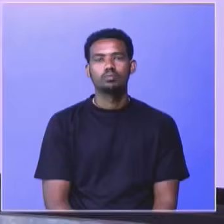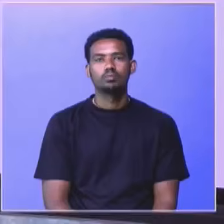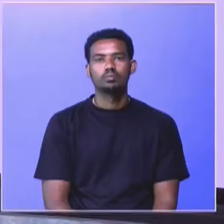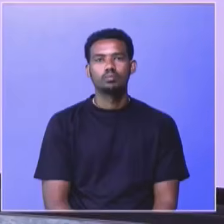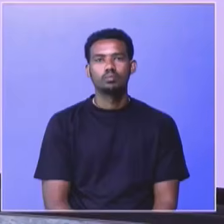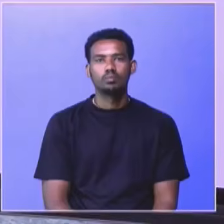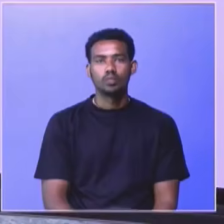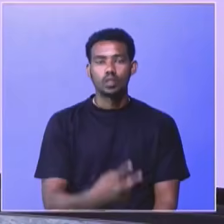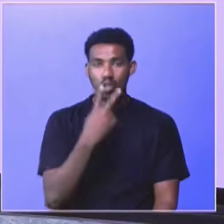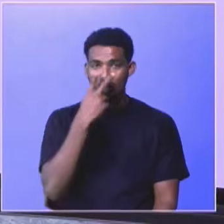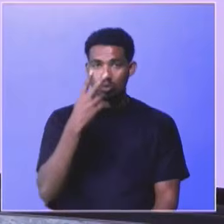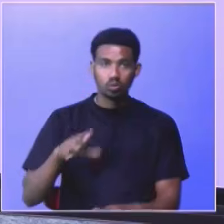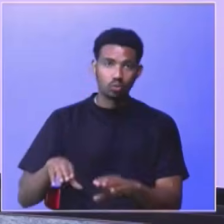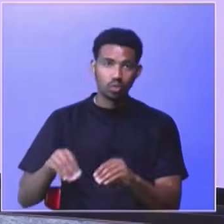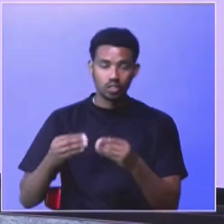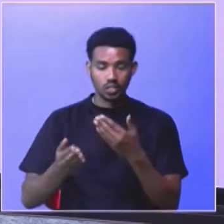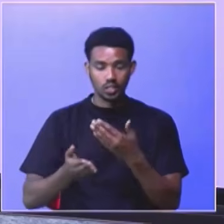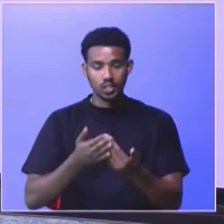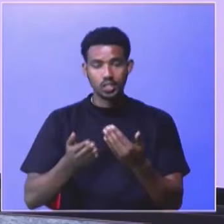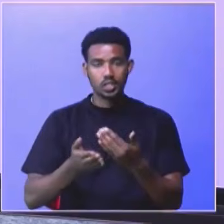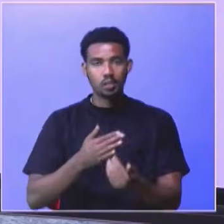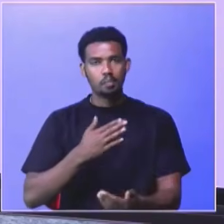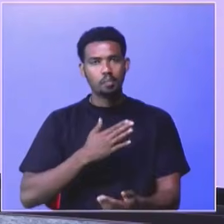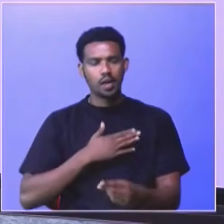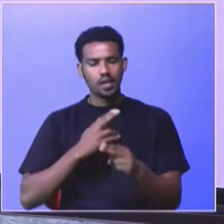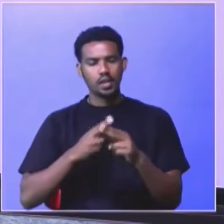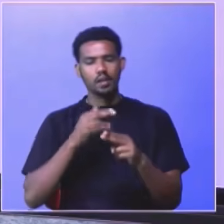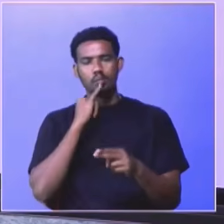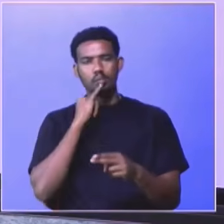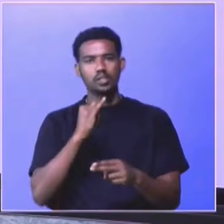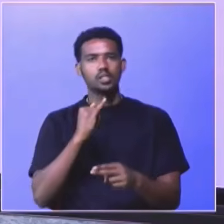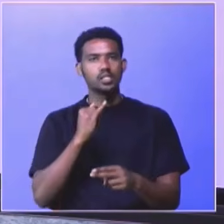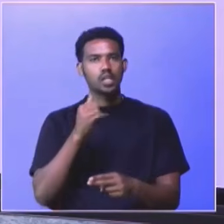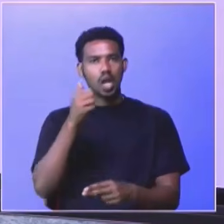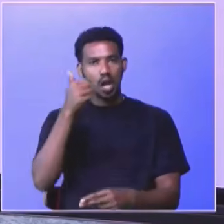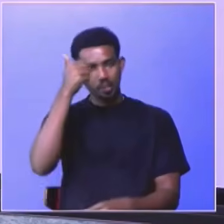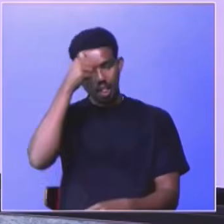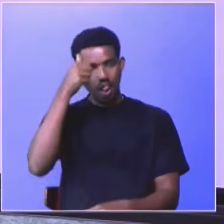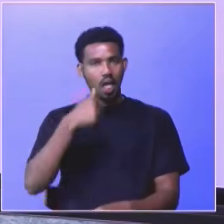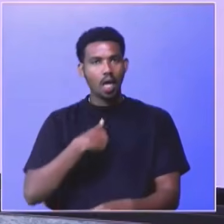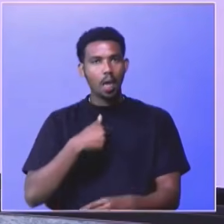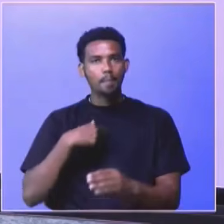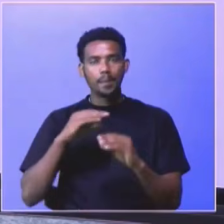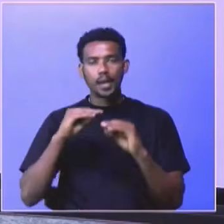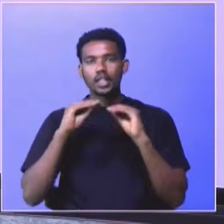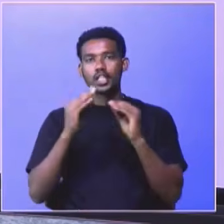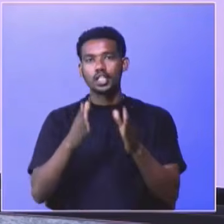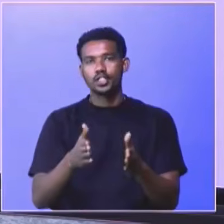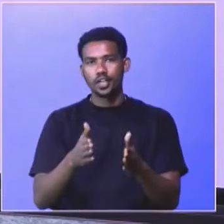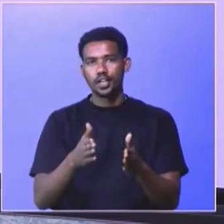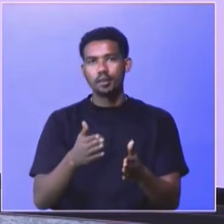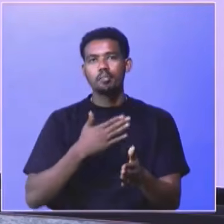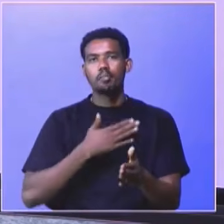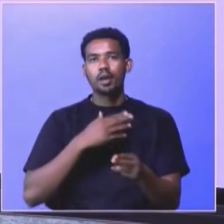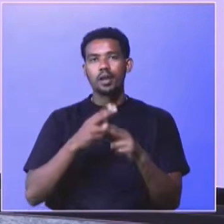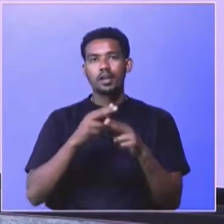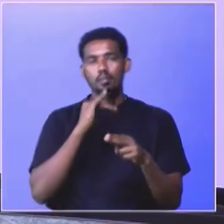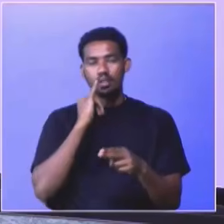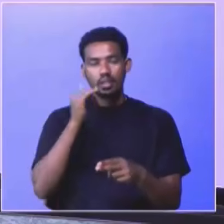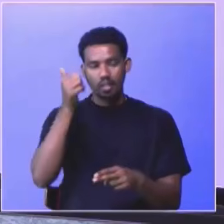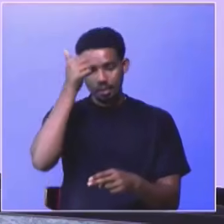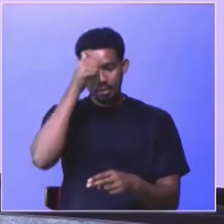So look, students, easily, my name is Abel. I am a teacher. My name is